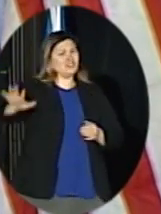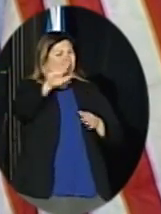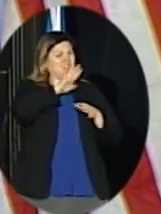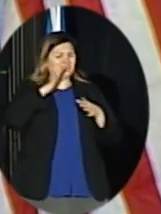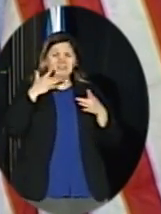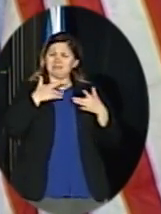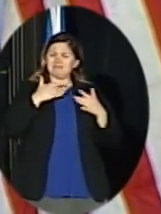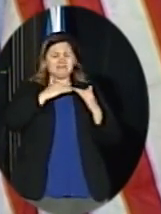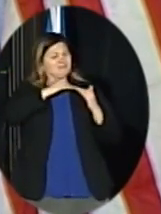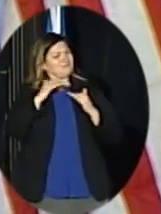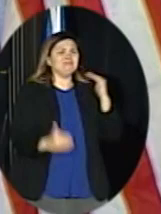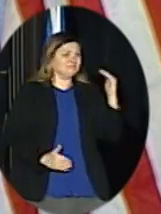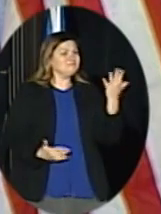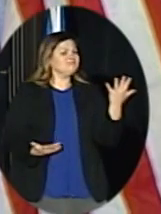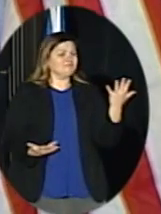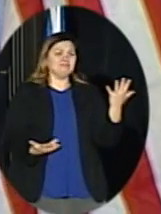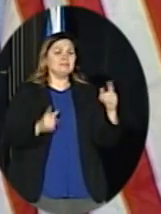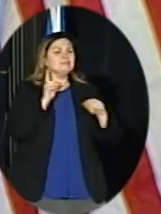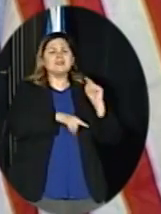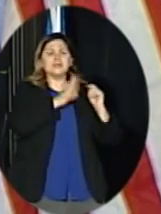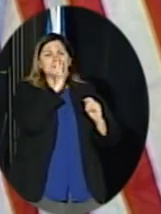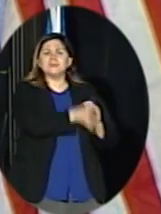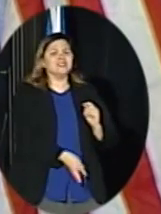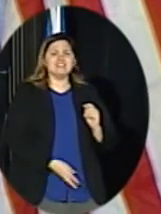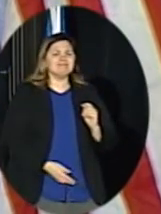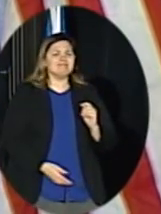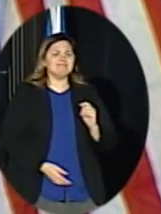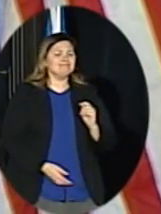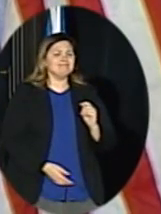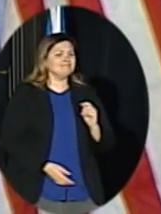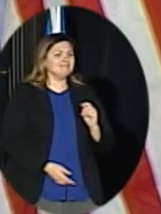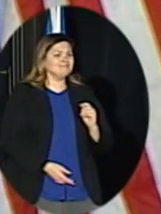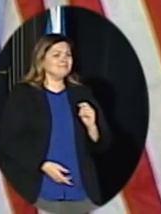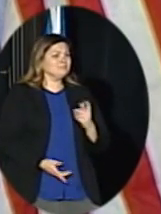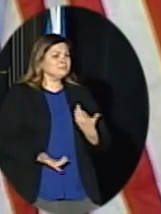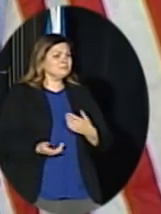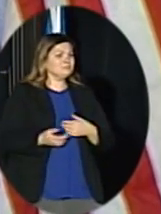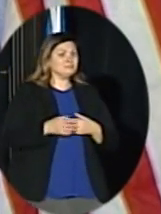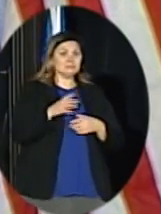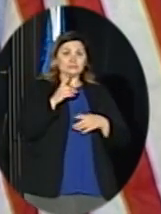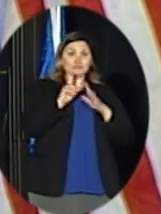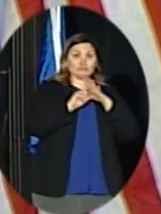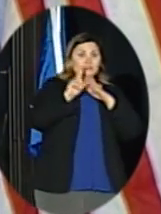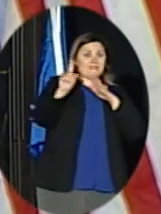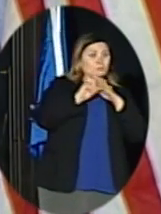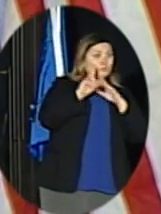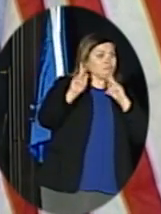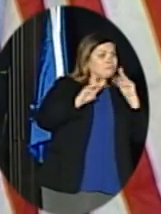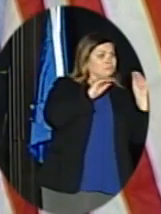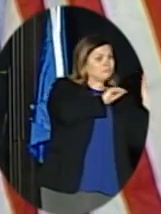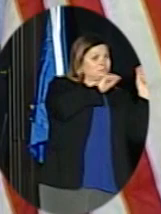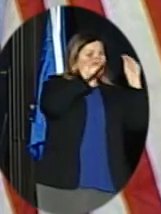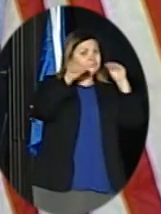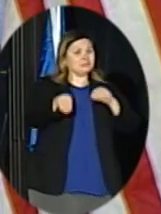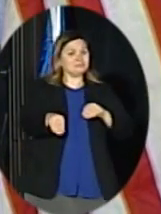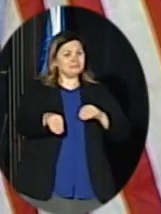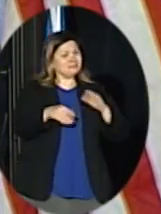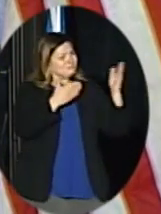No refuge could save the hireling and